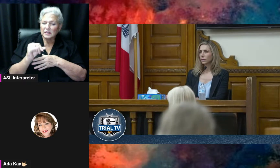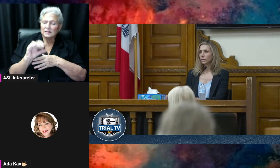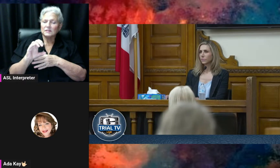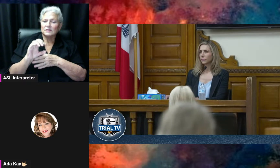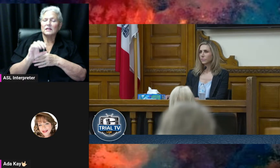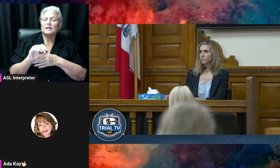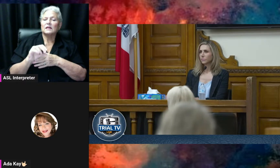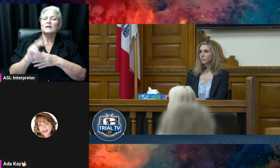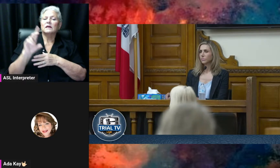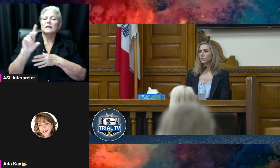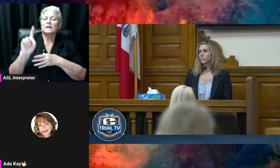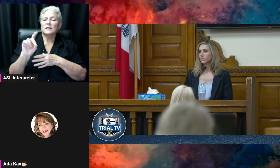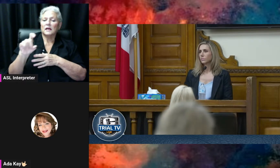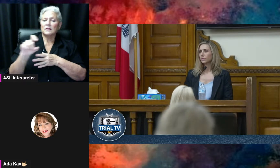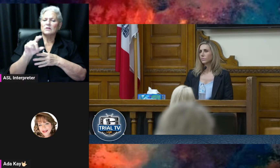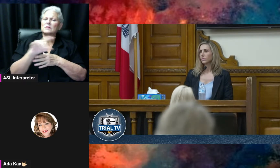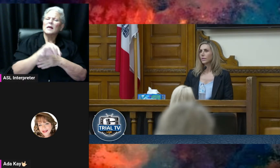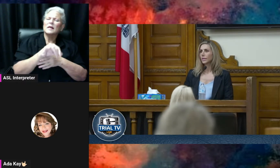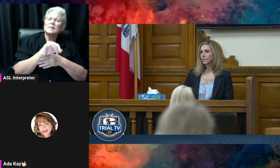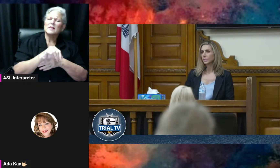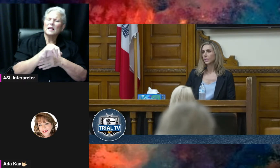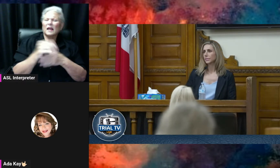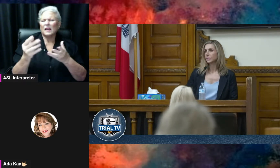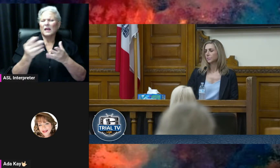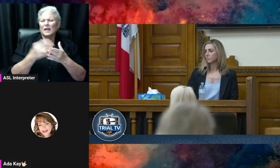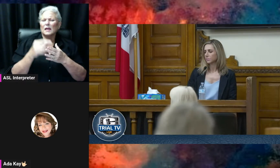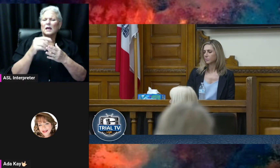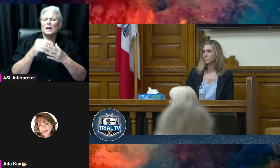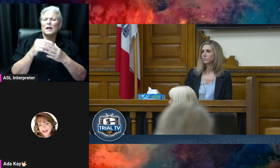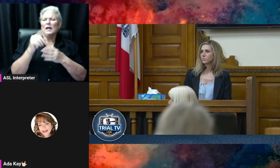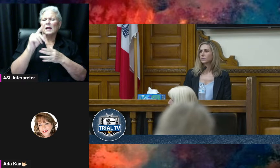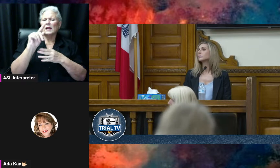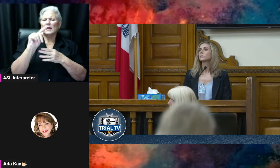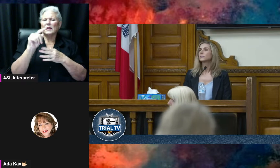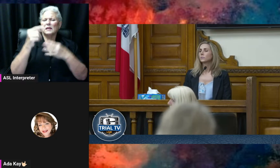of contents to the rest of your report? Yes, it is.